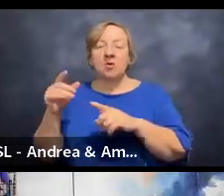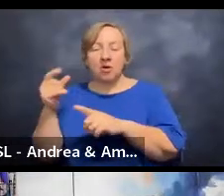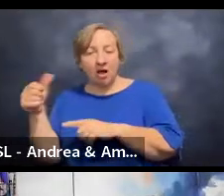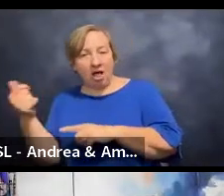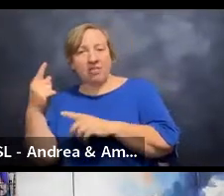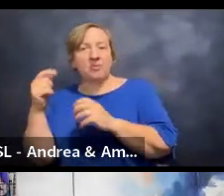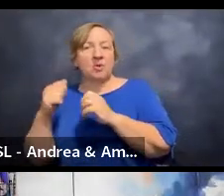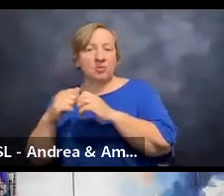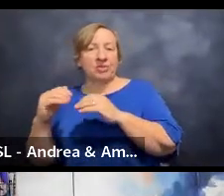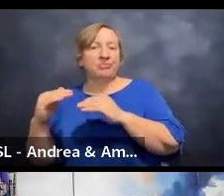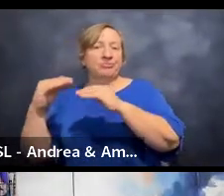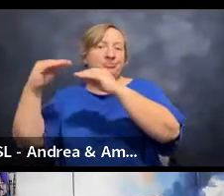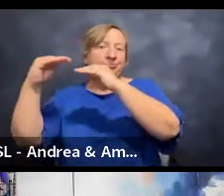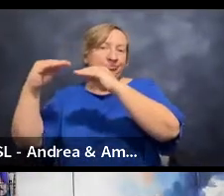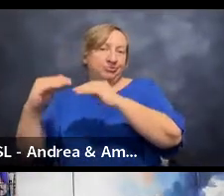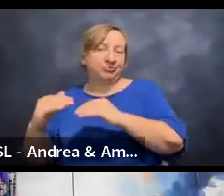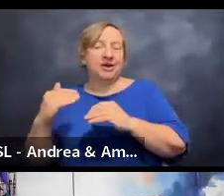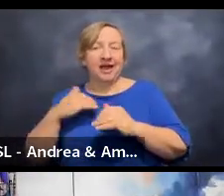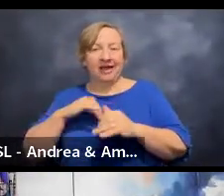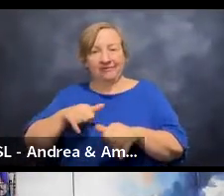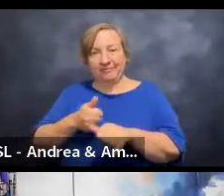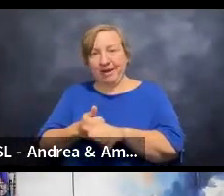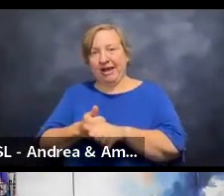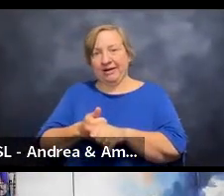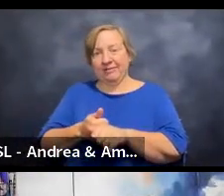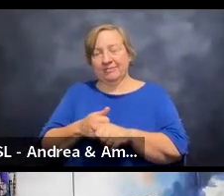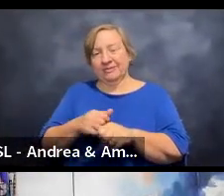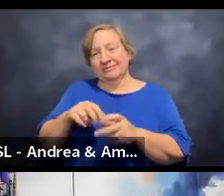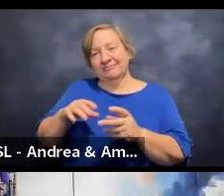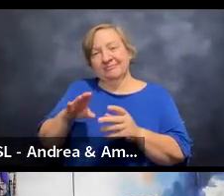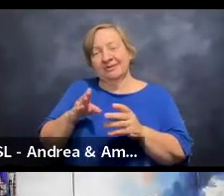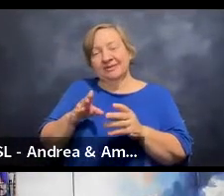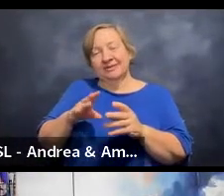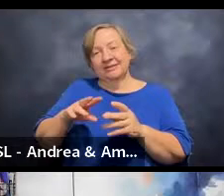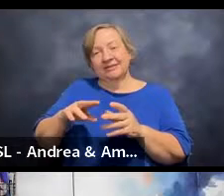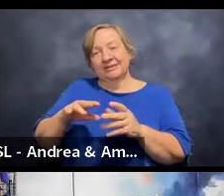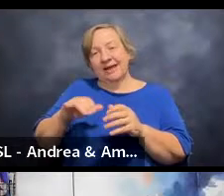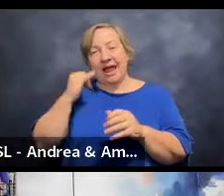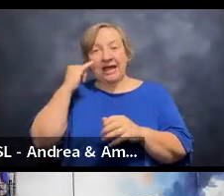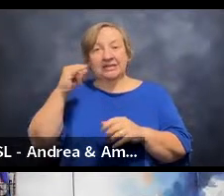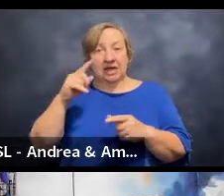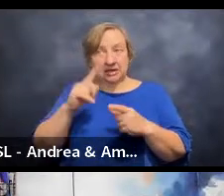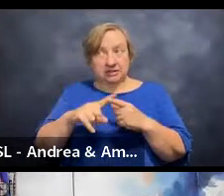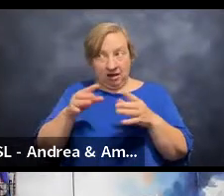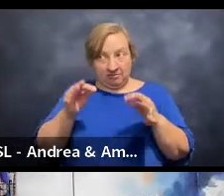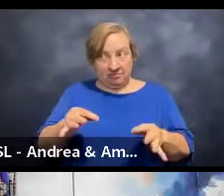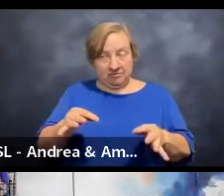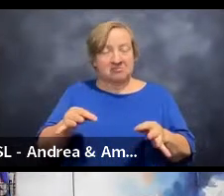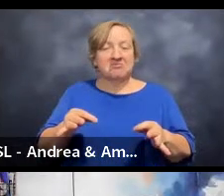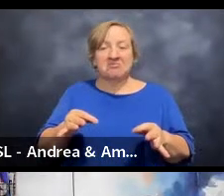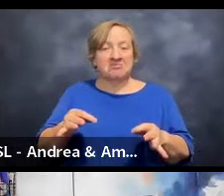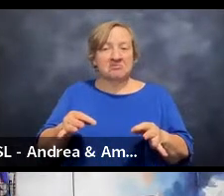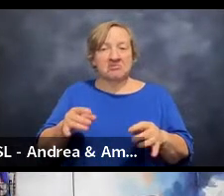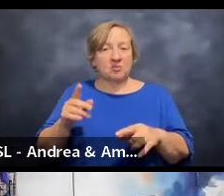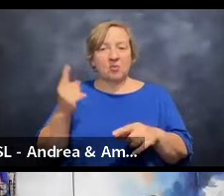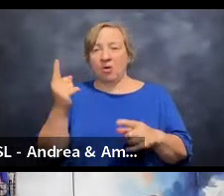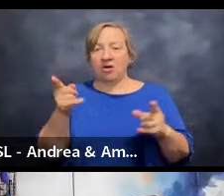span, until such time that one is determined not to be